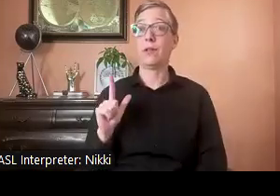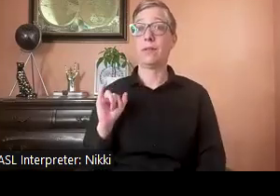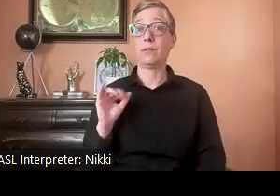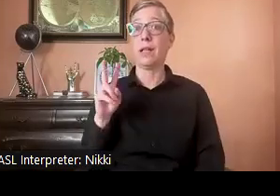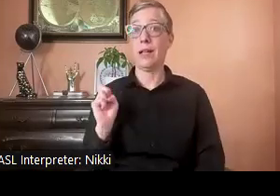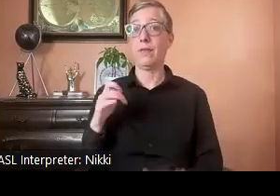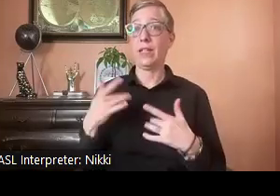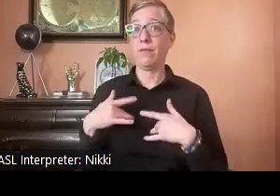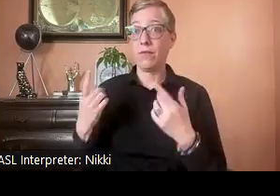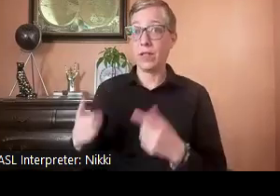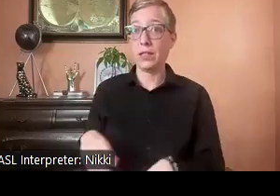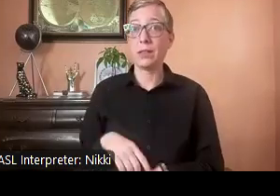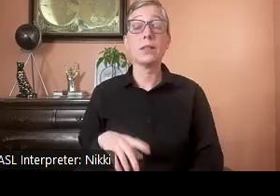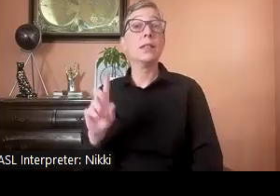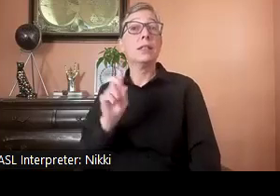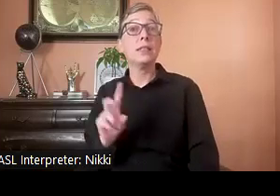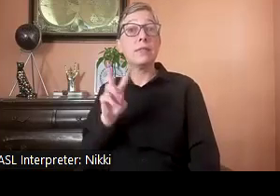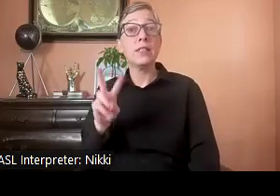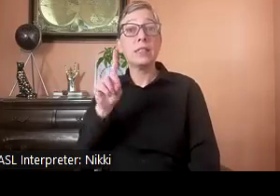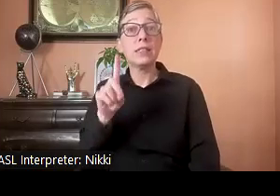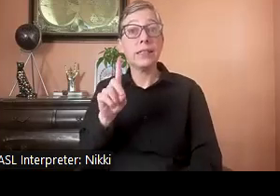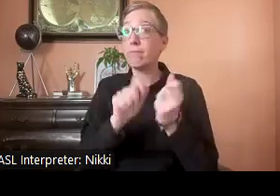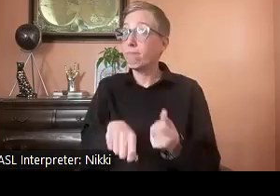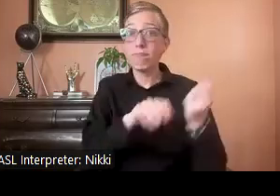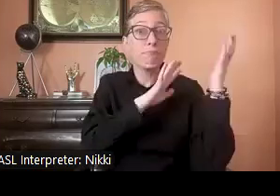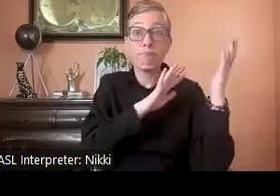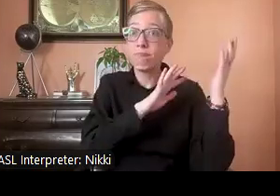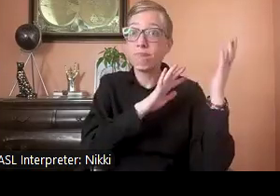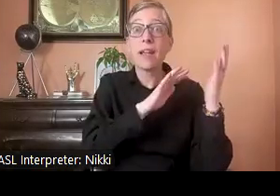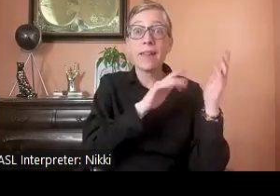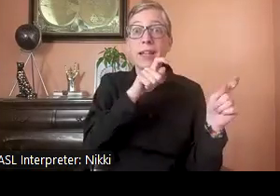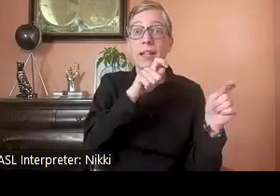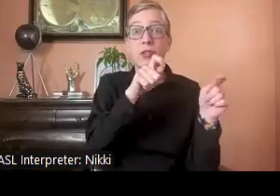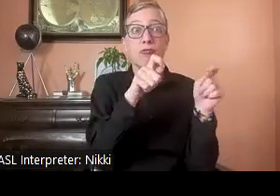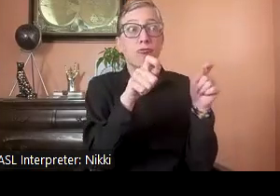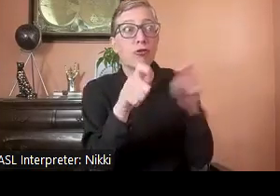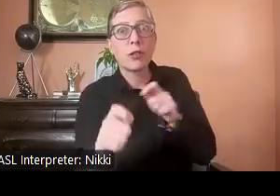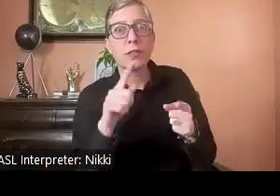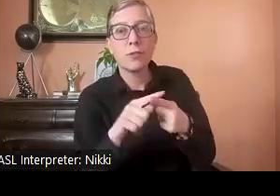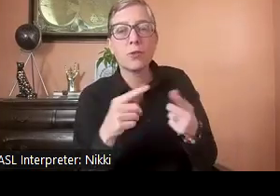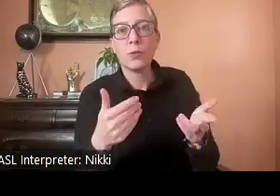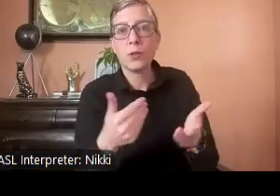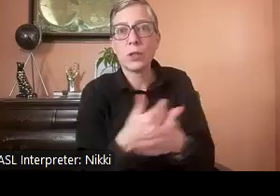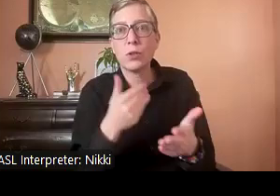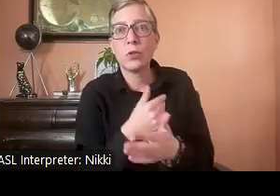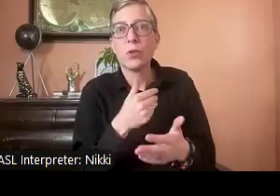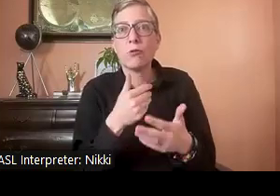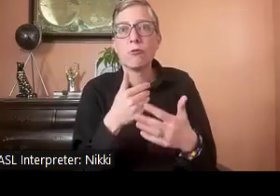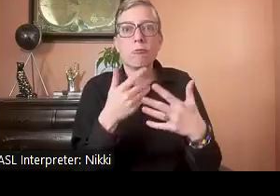rid of DVDs, so they let go of some things to adjust to the market that was coming out, right? So in